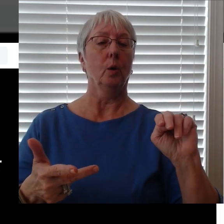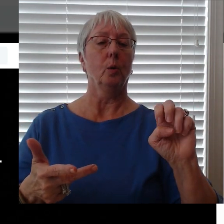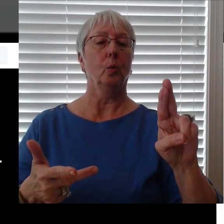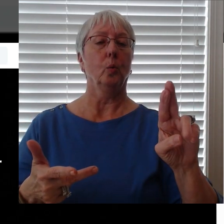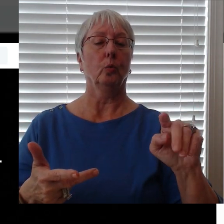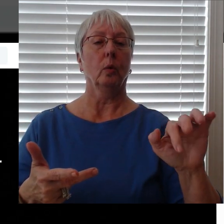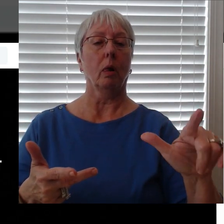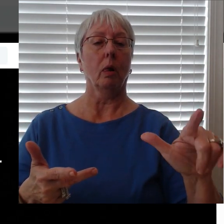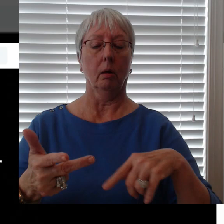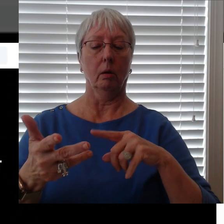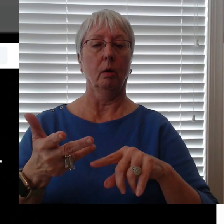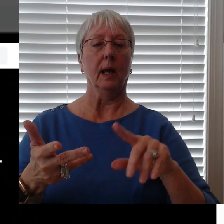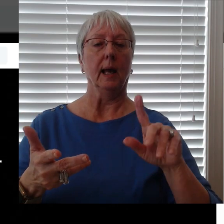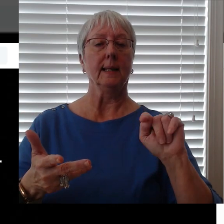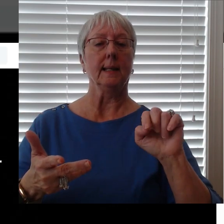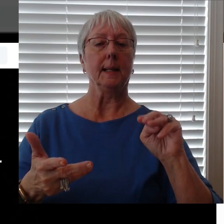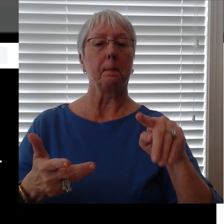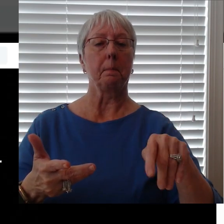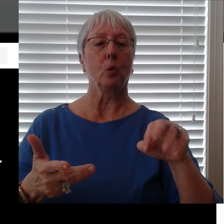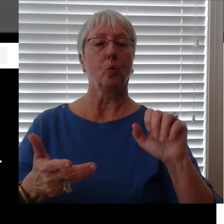neutral, temperature,